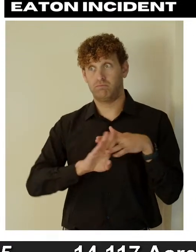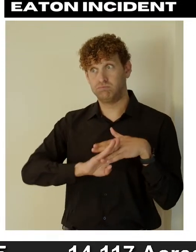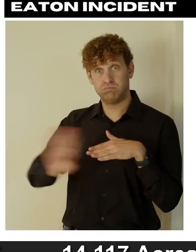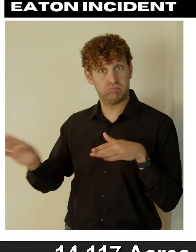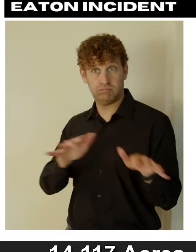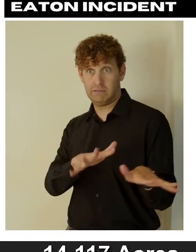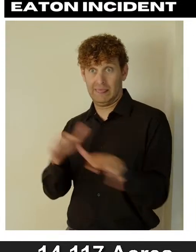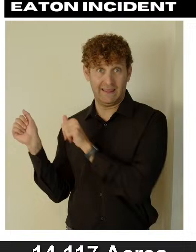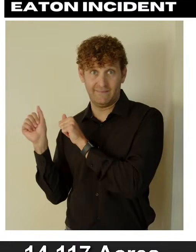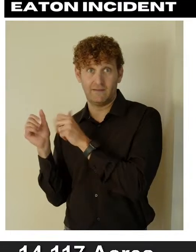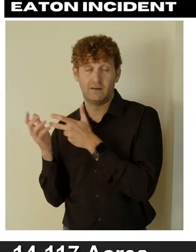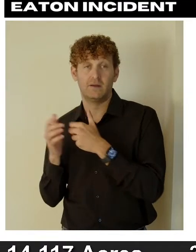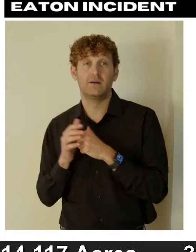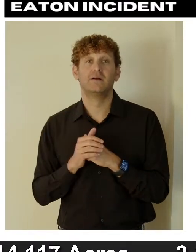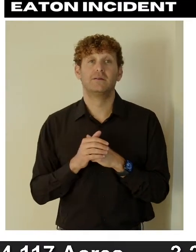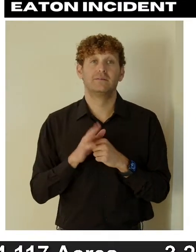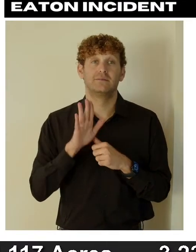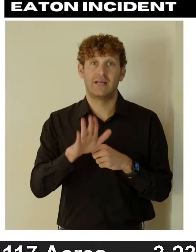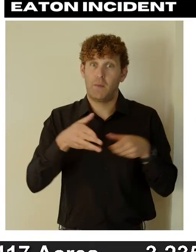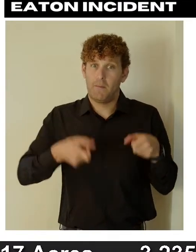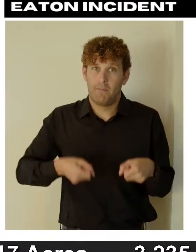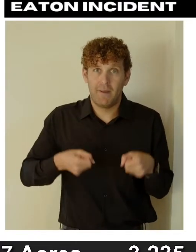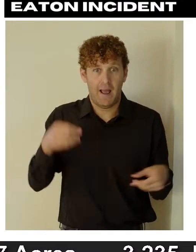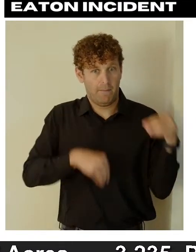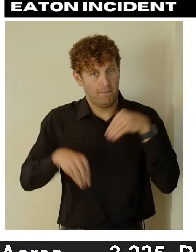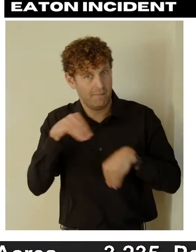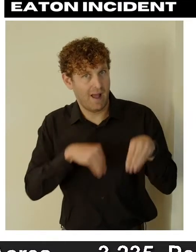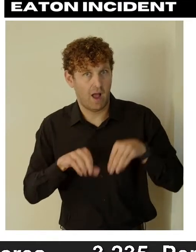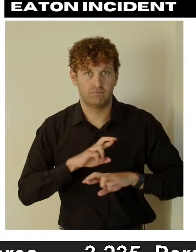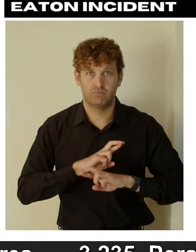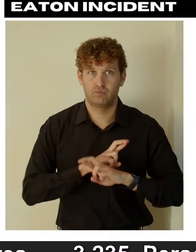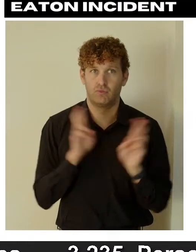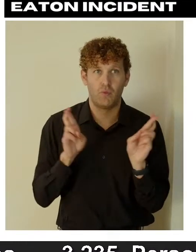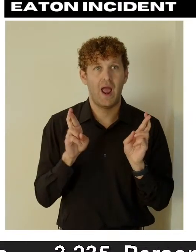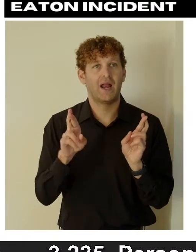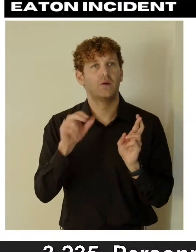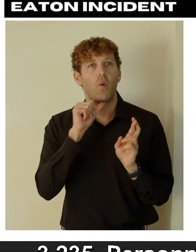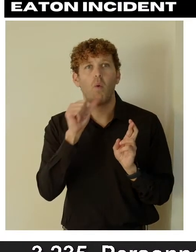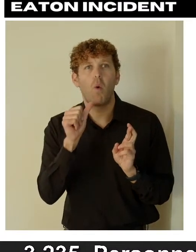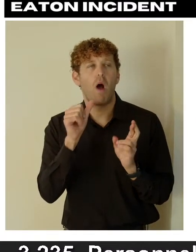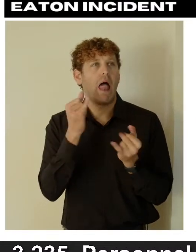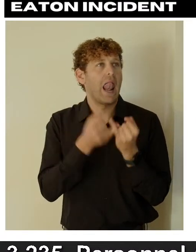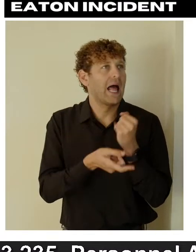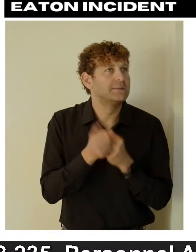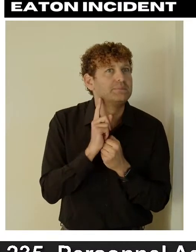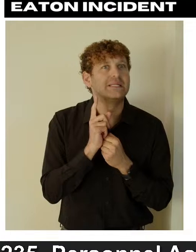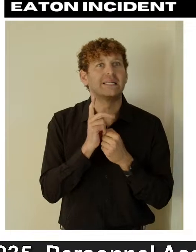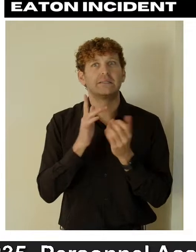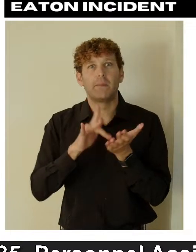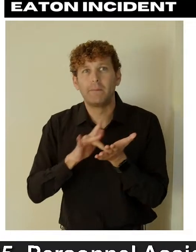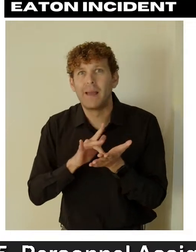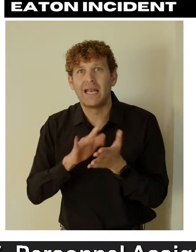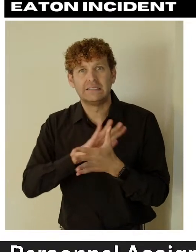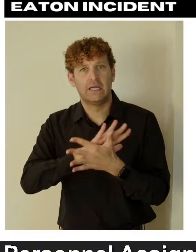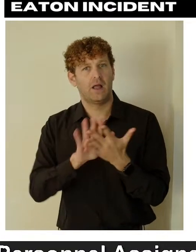people scrambling, looking for things, vital things that they need, medication, certain things like that. We don't want you scrambling for